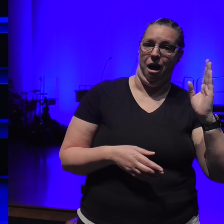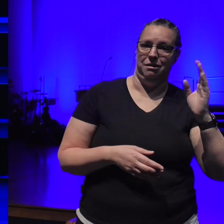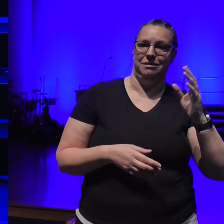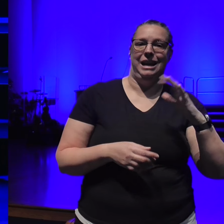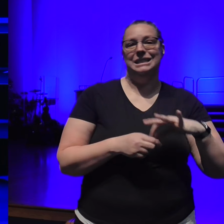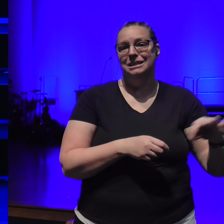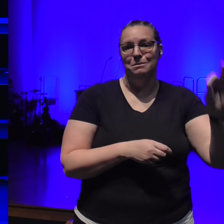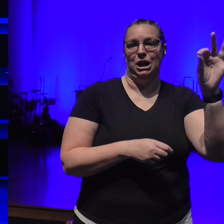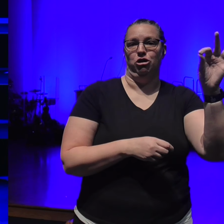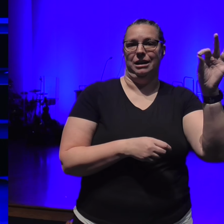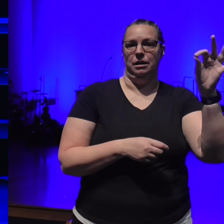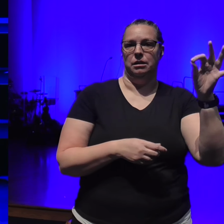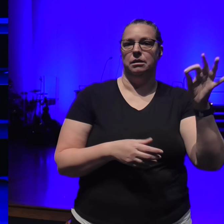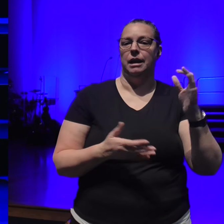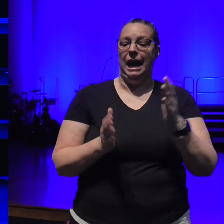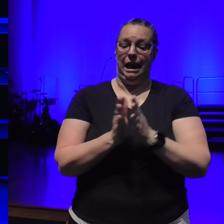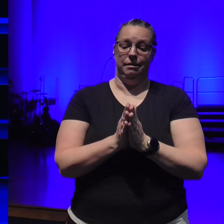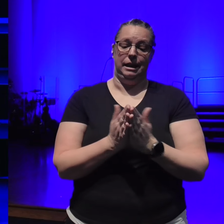this book some dude wrote,